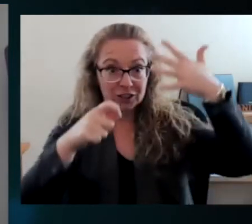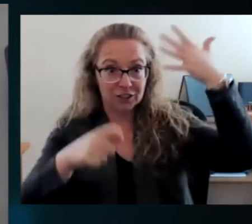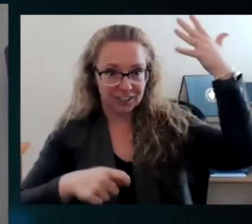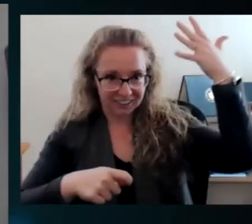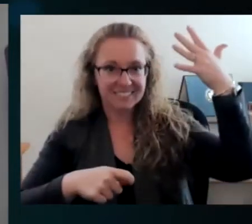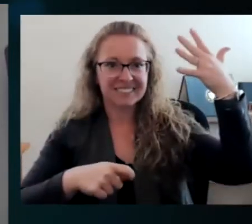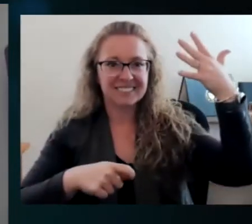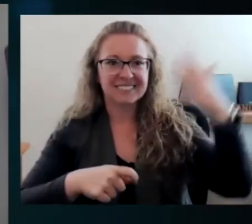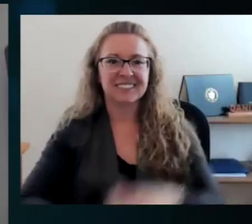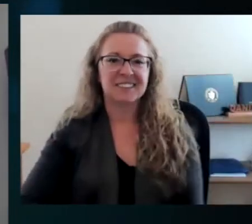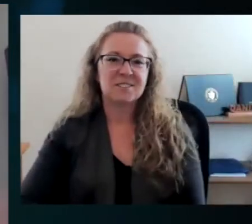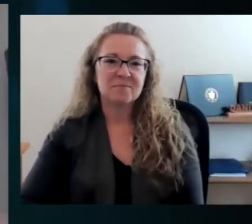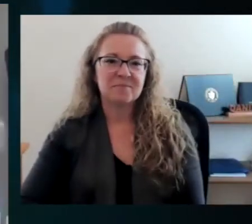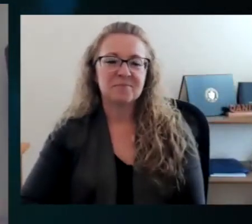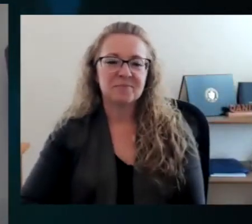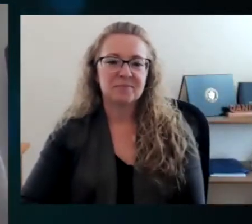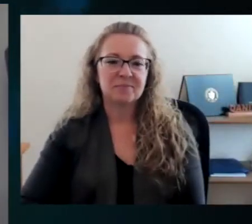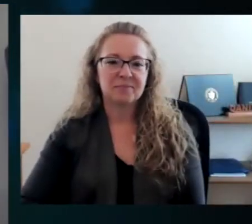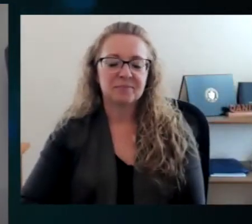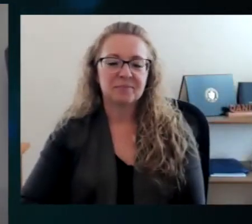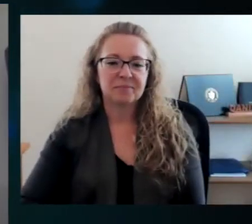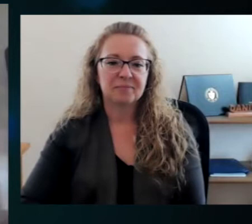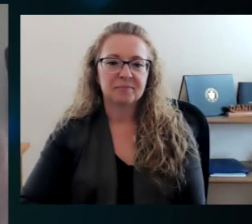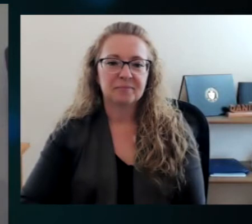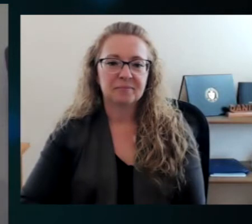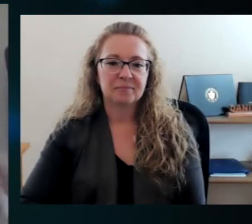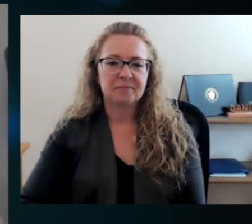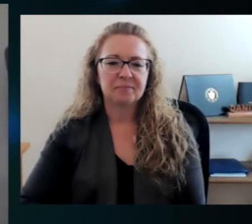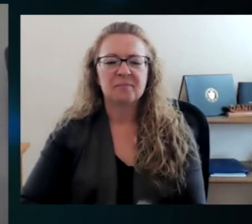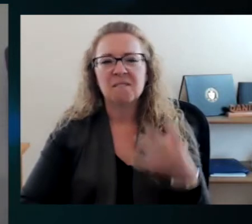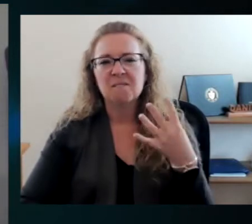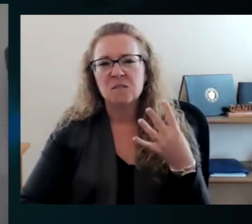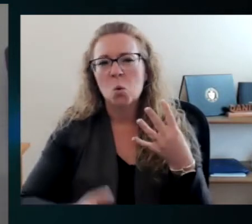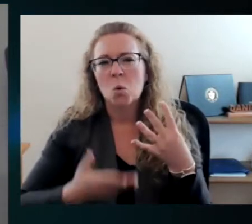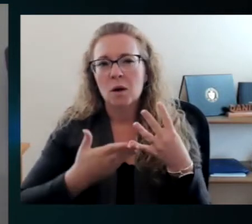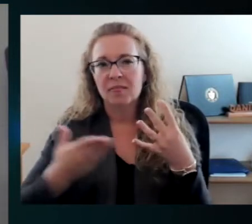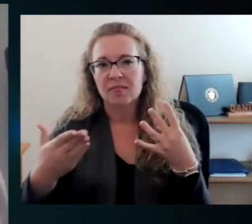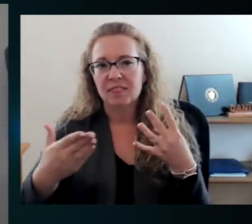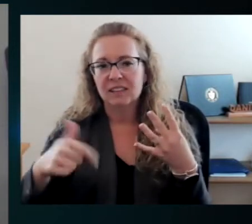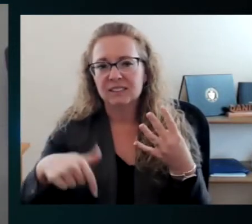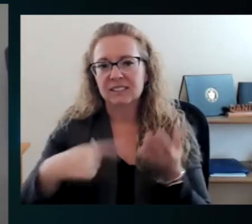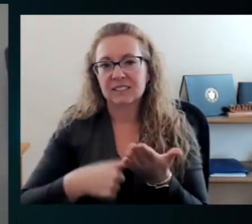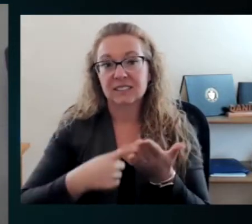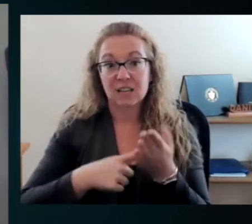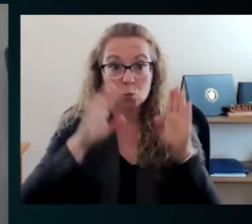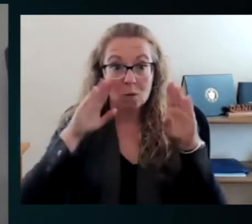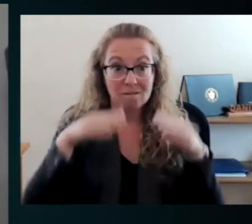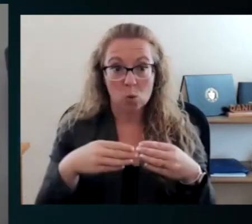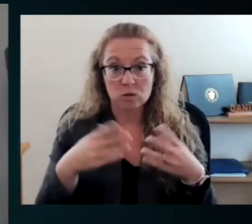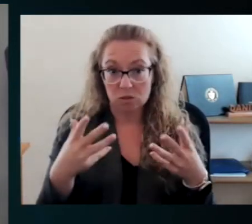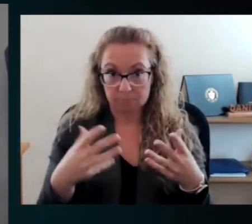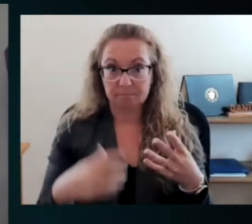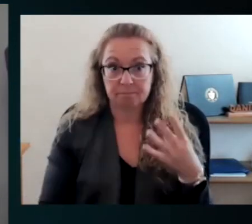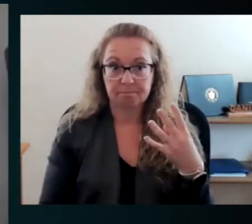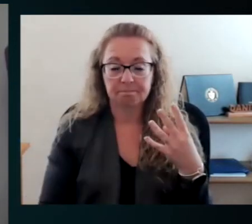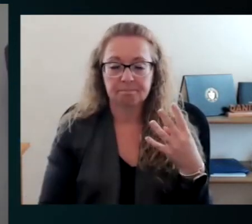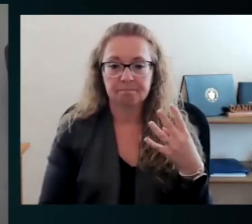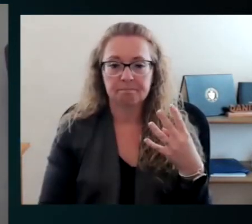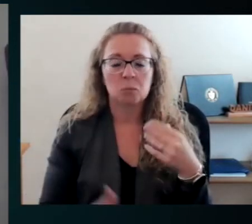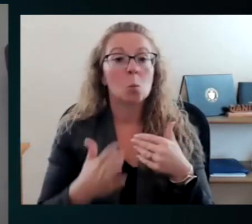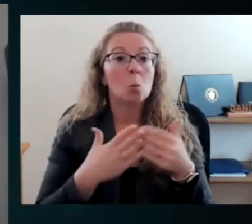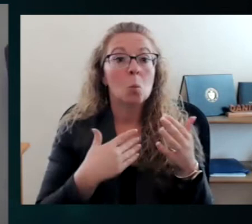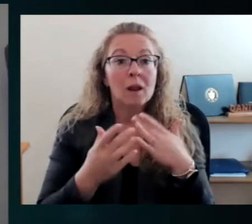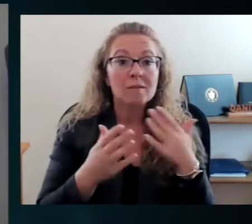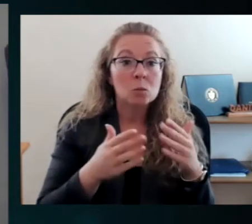First, we have about 4 things that we'd like to center this discussion on in whatever it is that we bring up and come back around